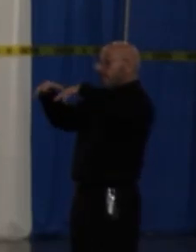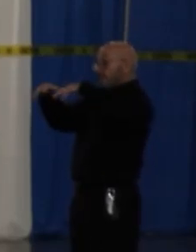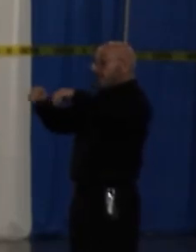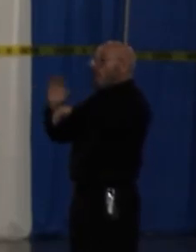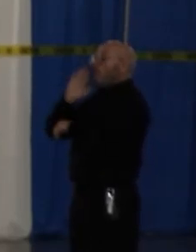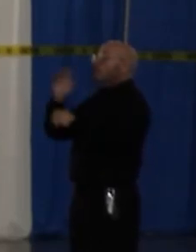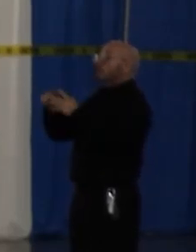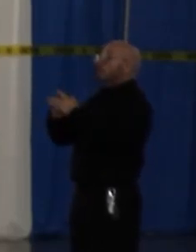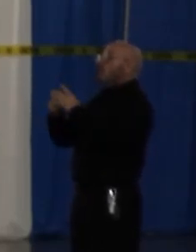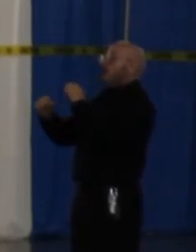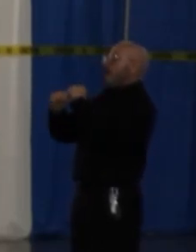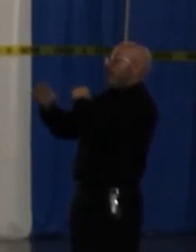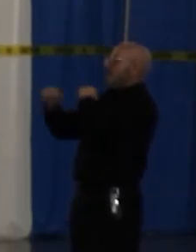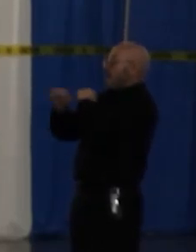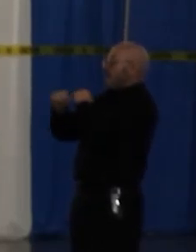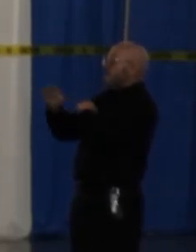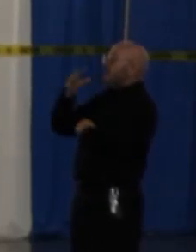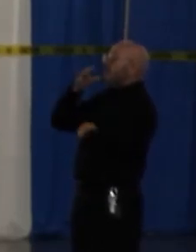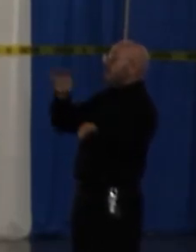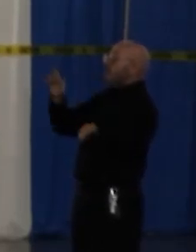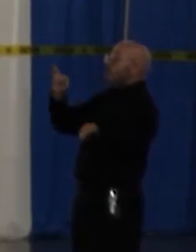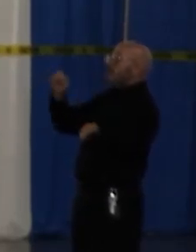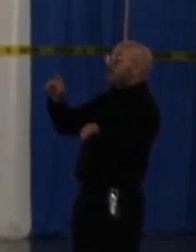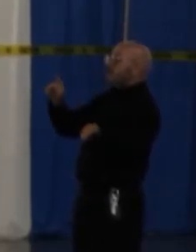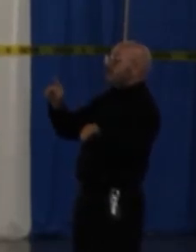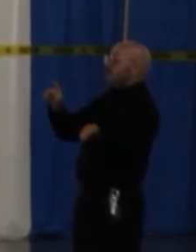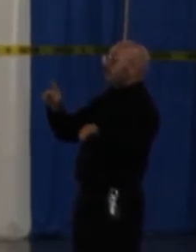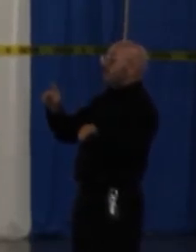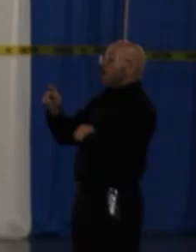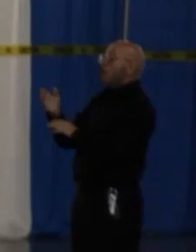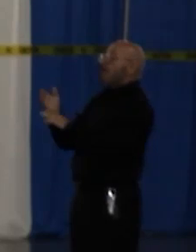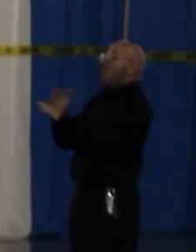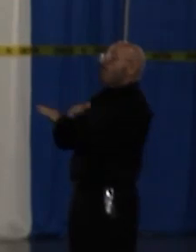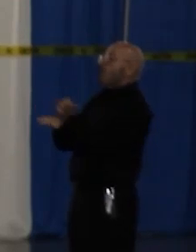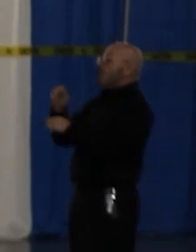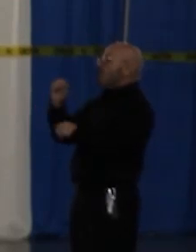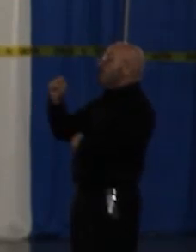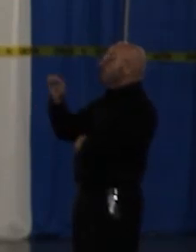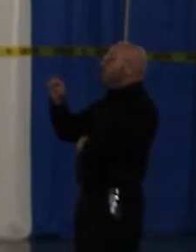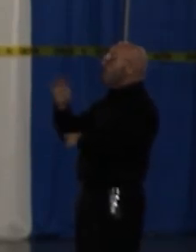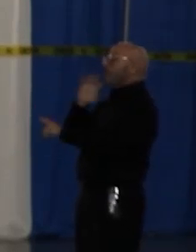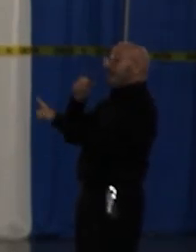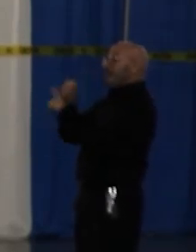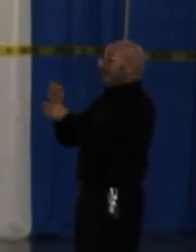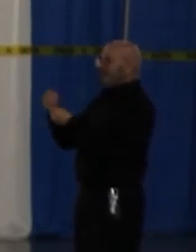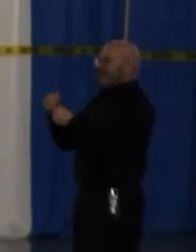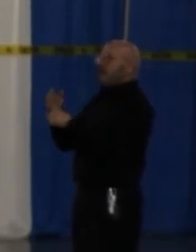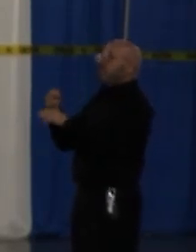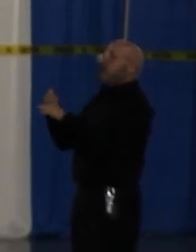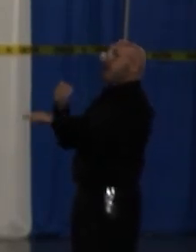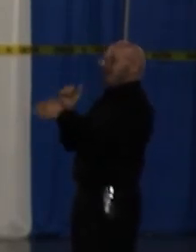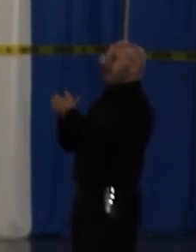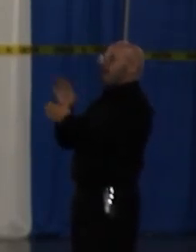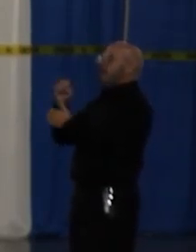start advertising the heat risk even before the storm makes landfall this year. And I think this will be a really big